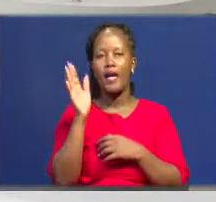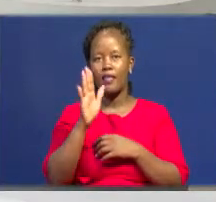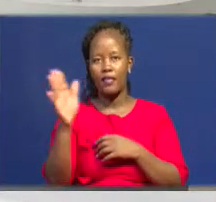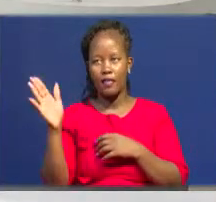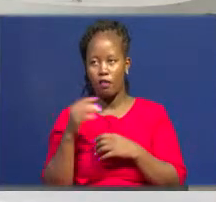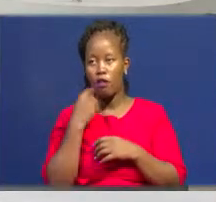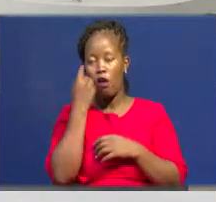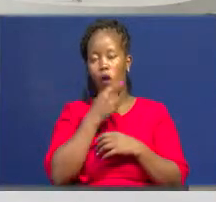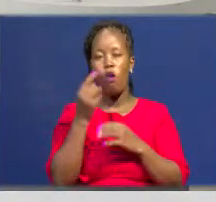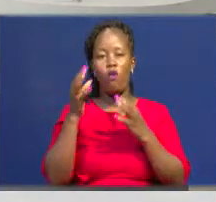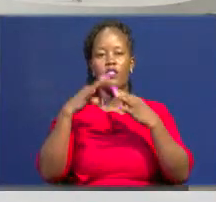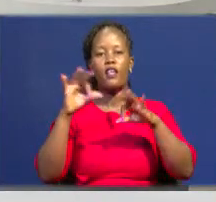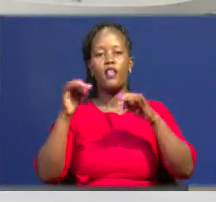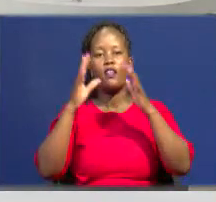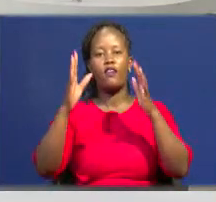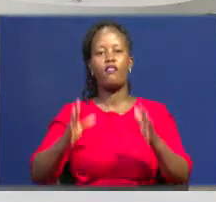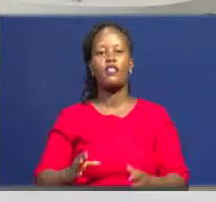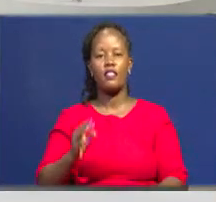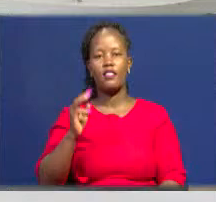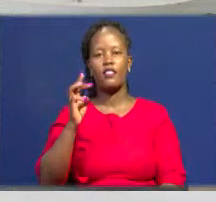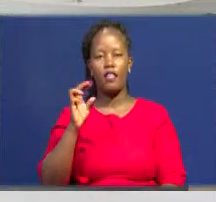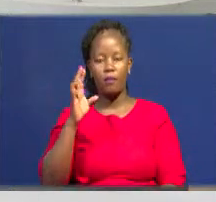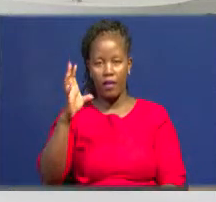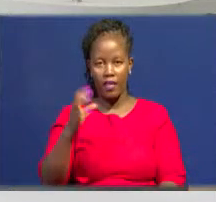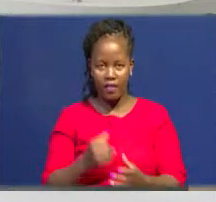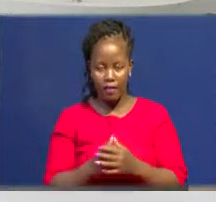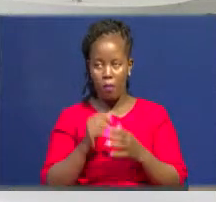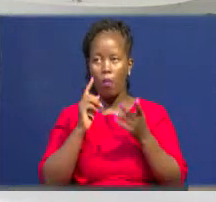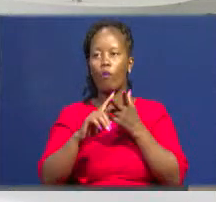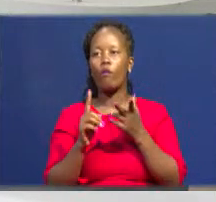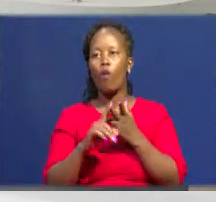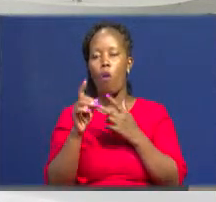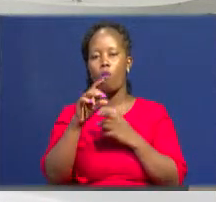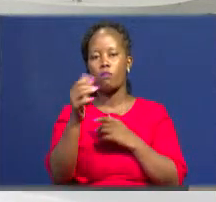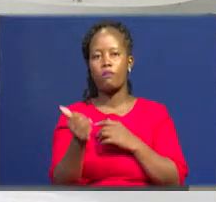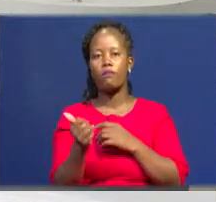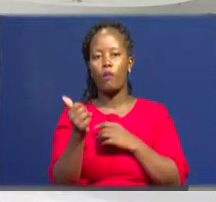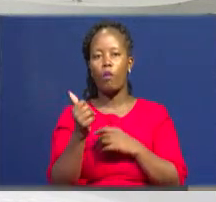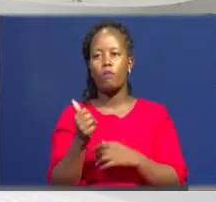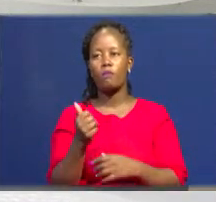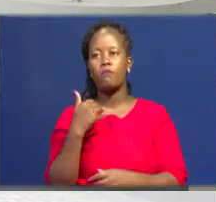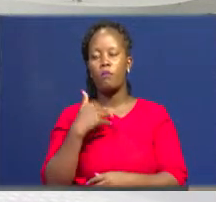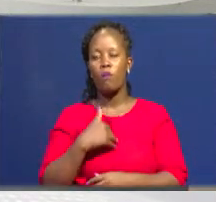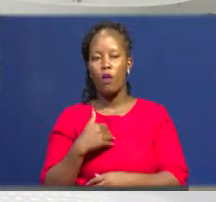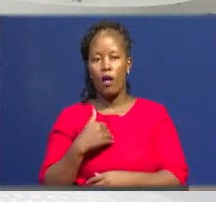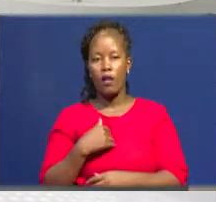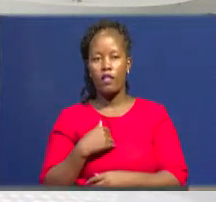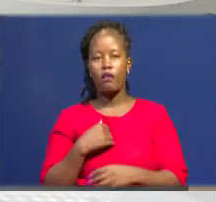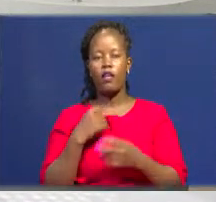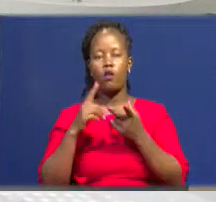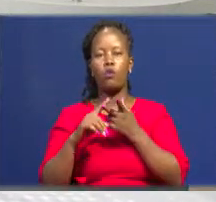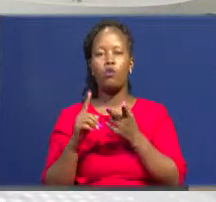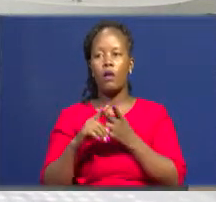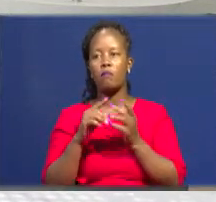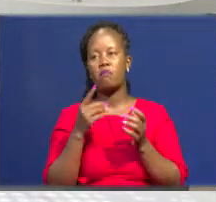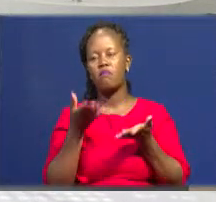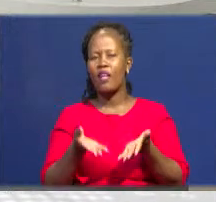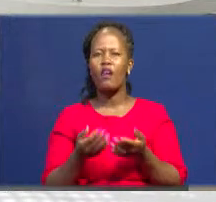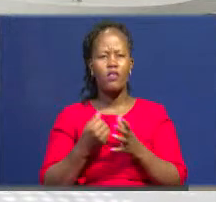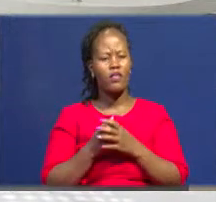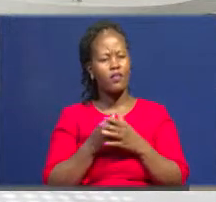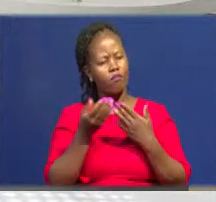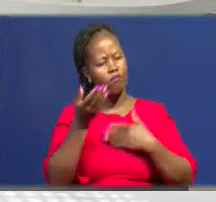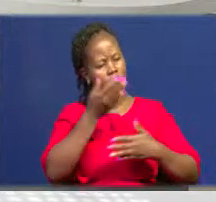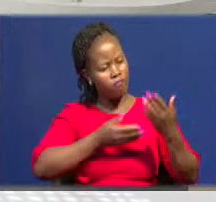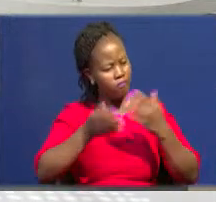is a safety officer with the WRC Safari Rally and the Chief Marshal. And Kariba Moko. And let's come and build